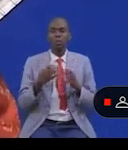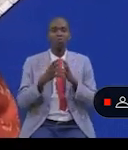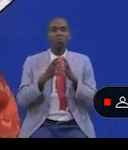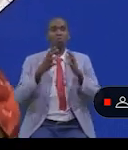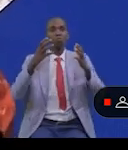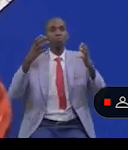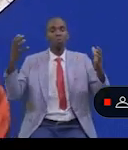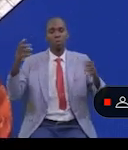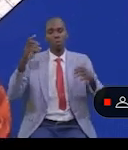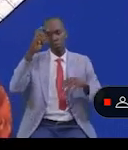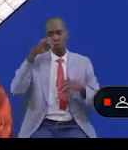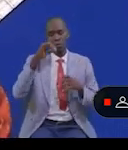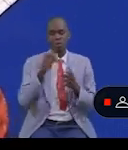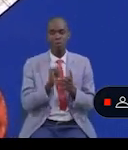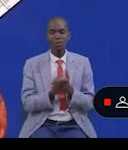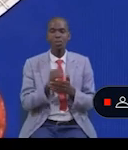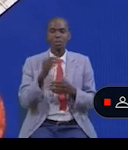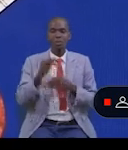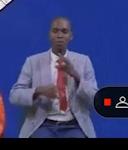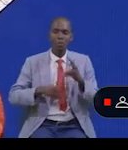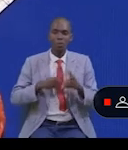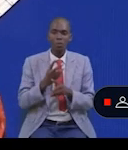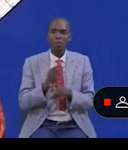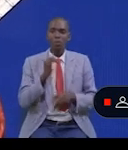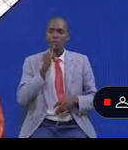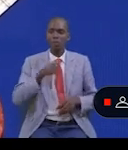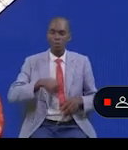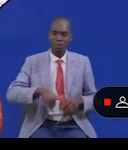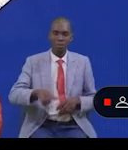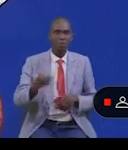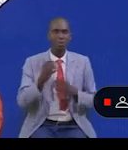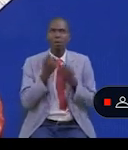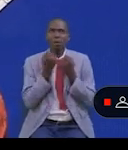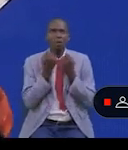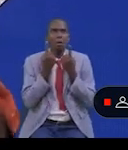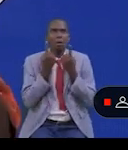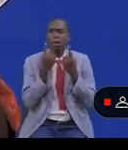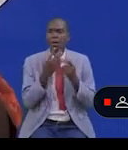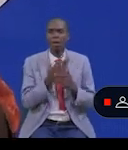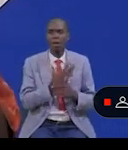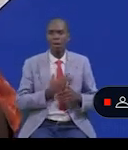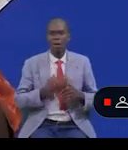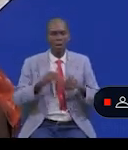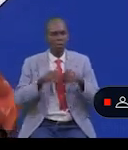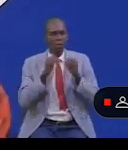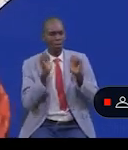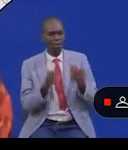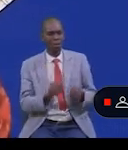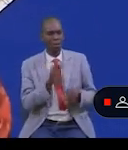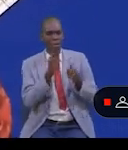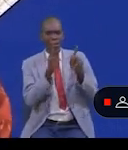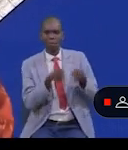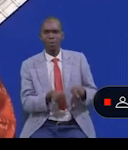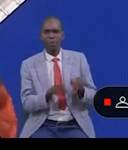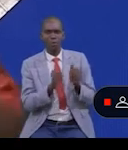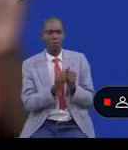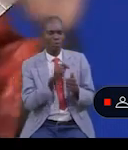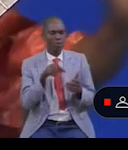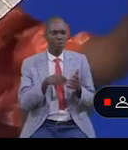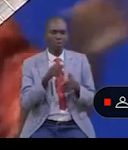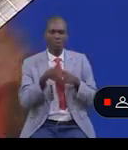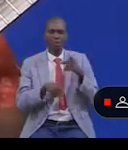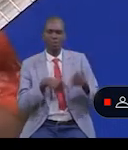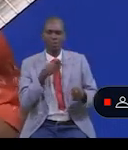the world is still reeling and amazed at how can a person with this kind of a stature,